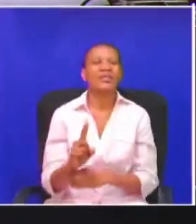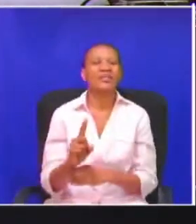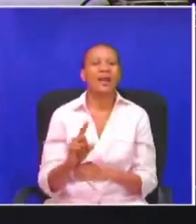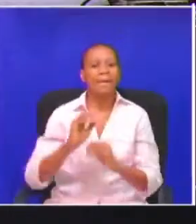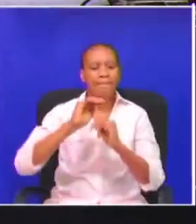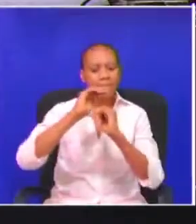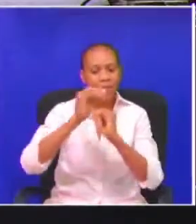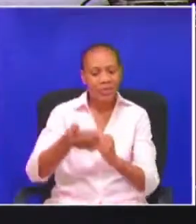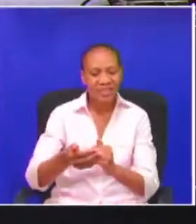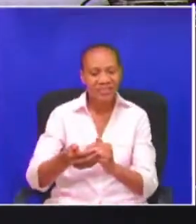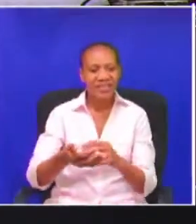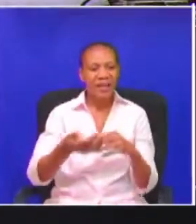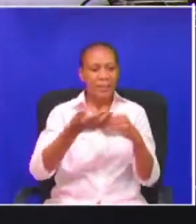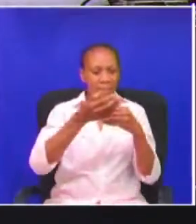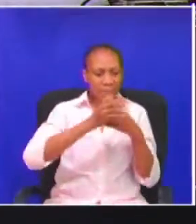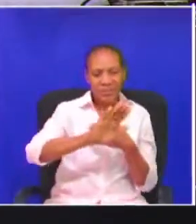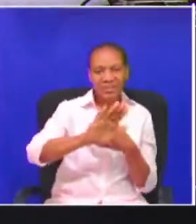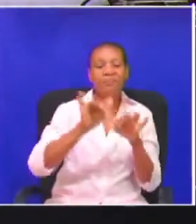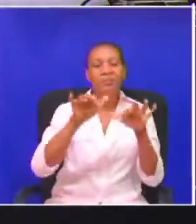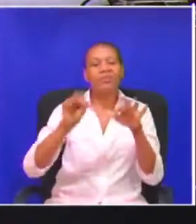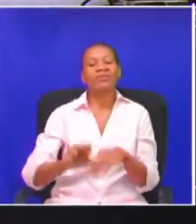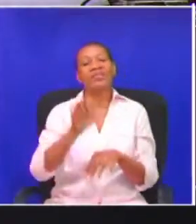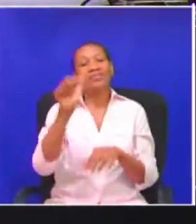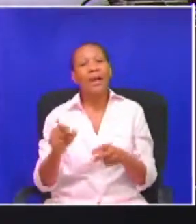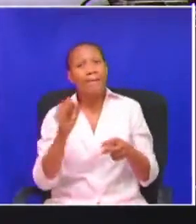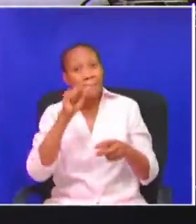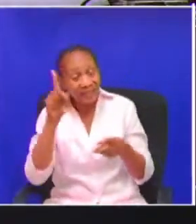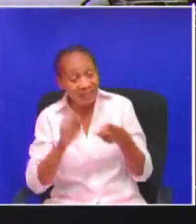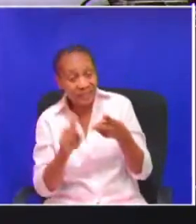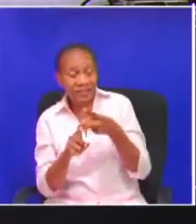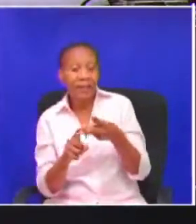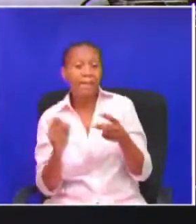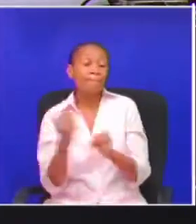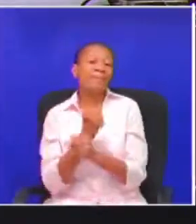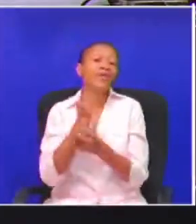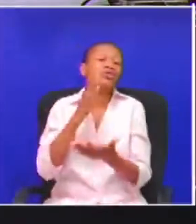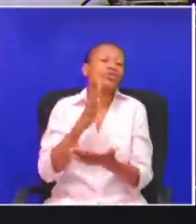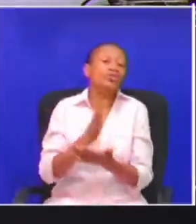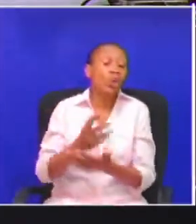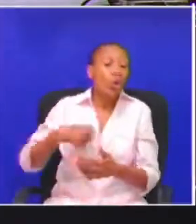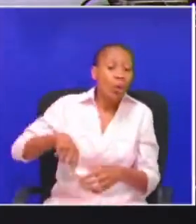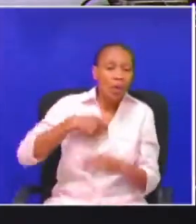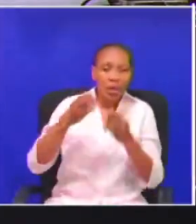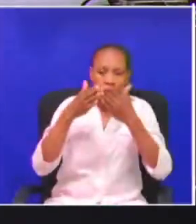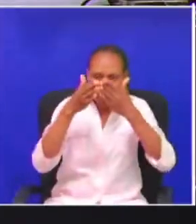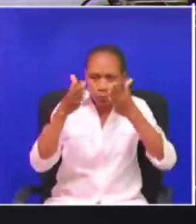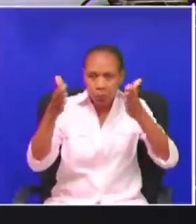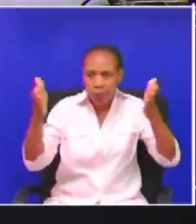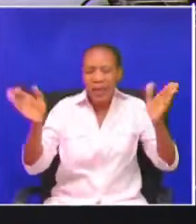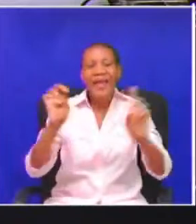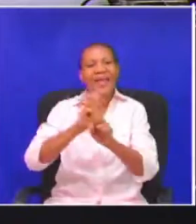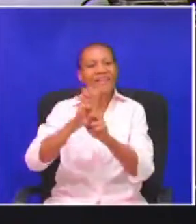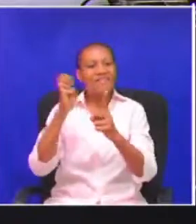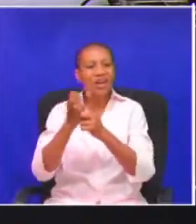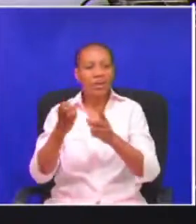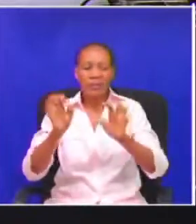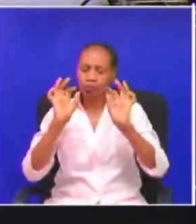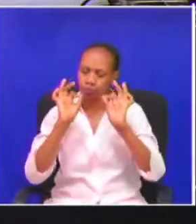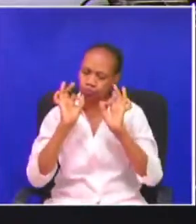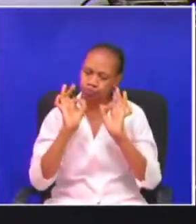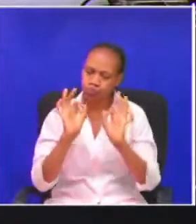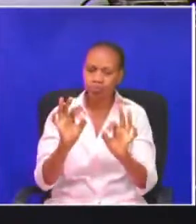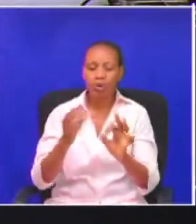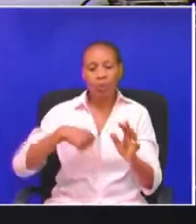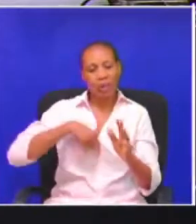Africans, but also on ensuring that we create a conducive environment in order for us to